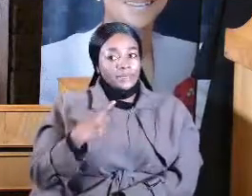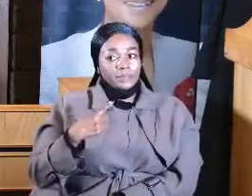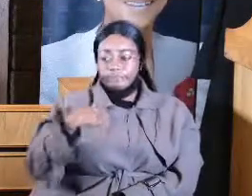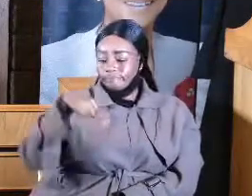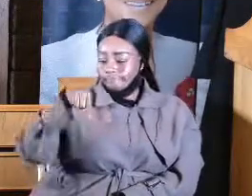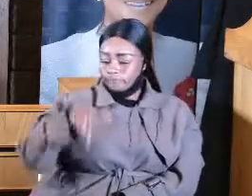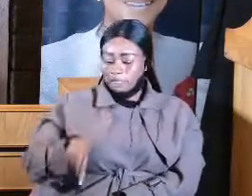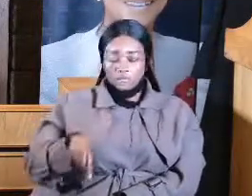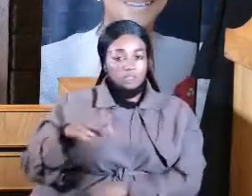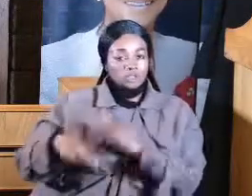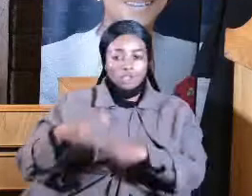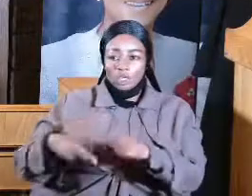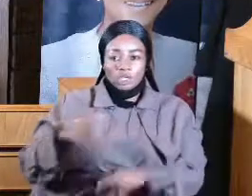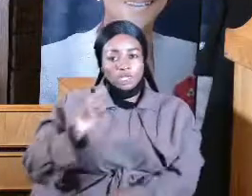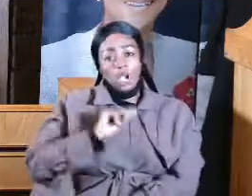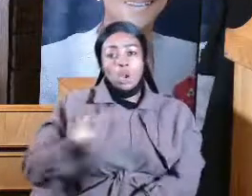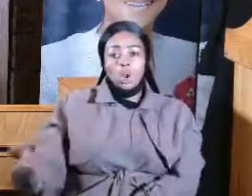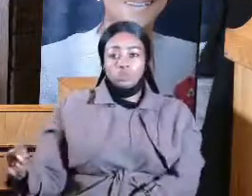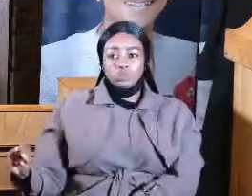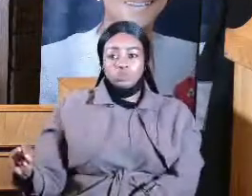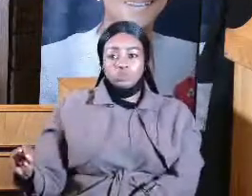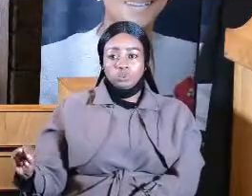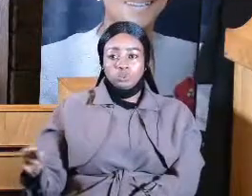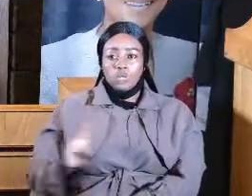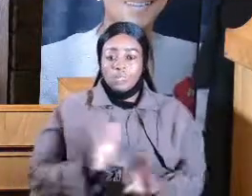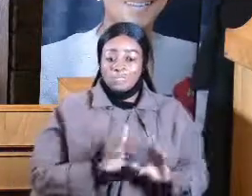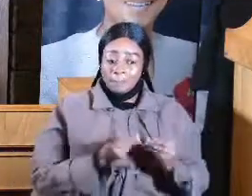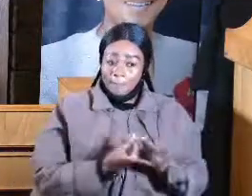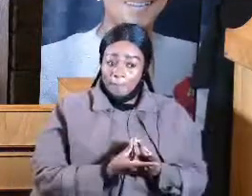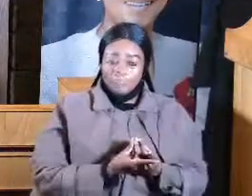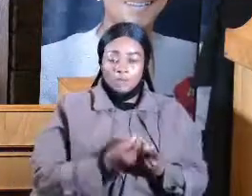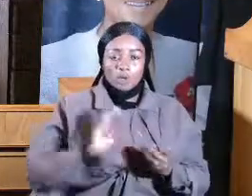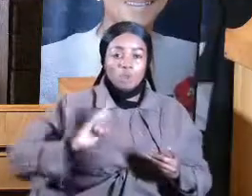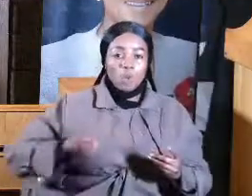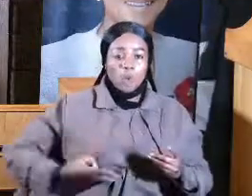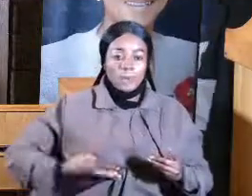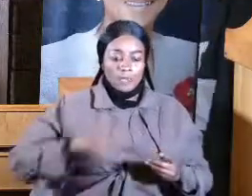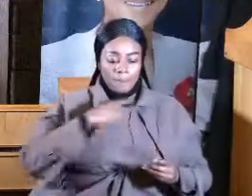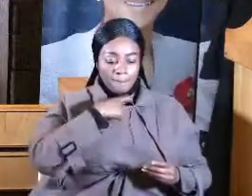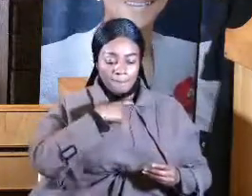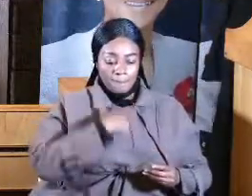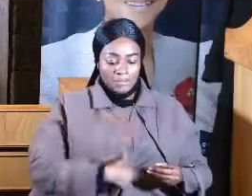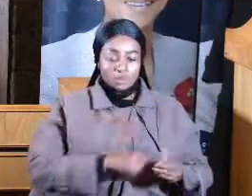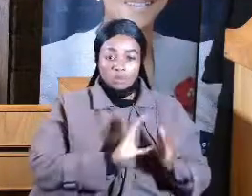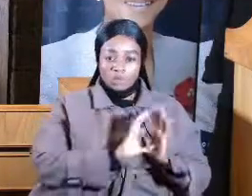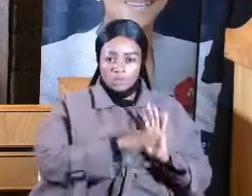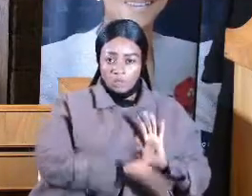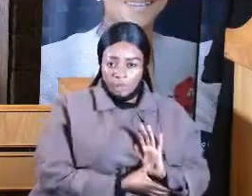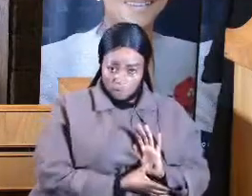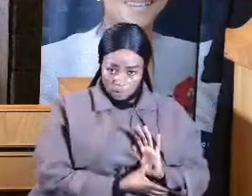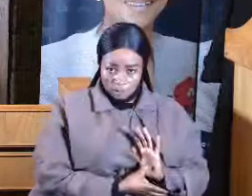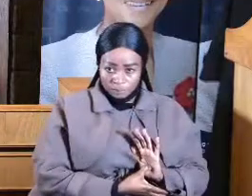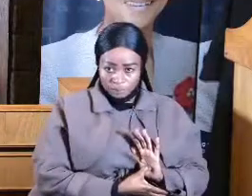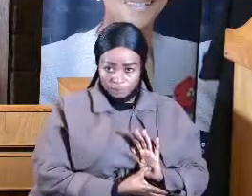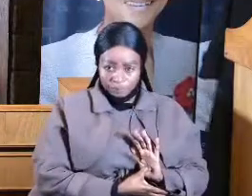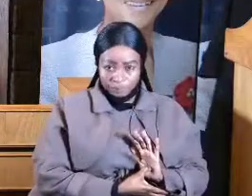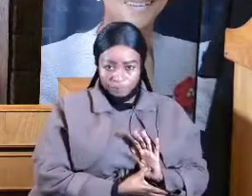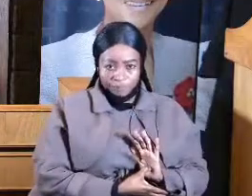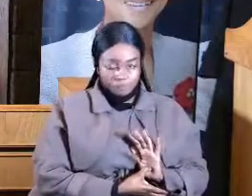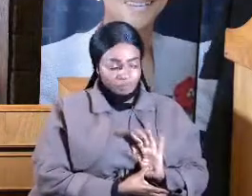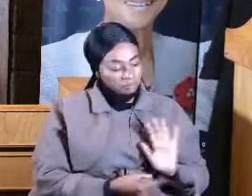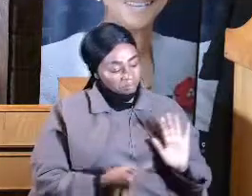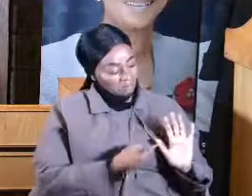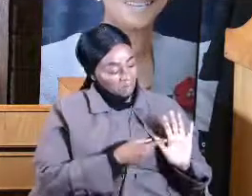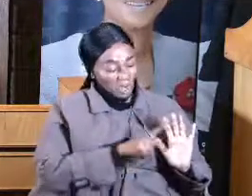this generation. Department of Women, Youth, and Persons with Disability. When you check at that